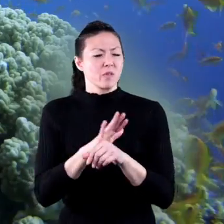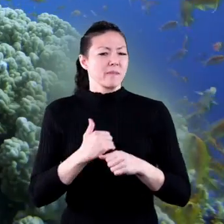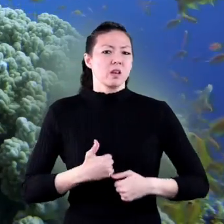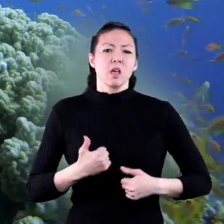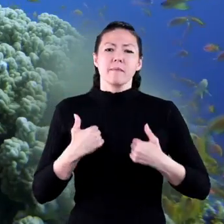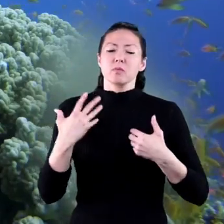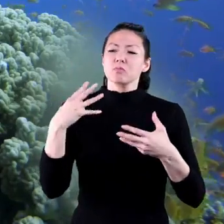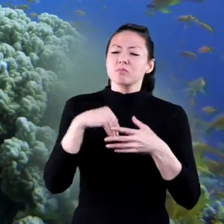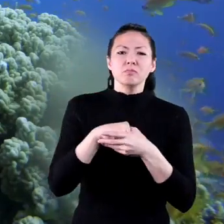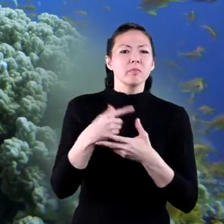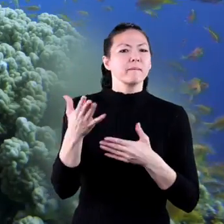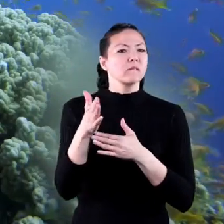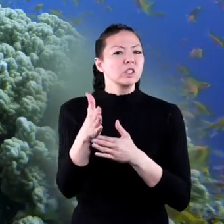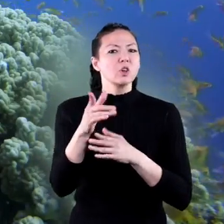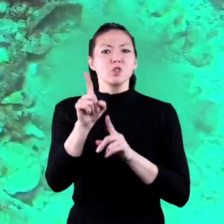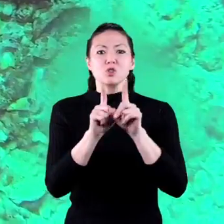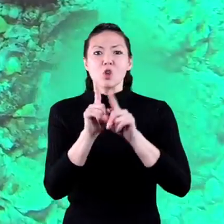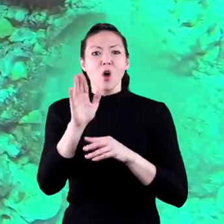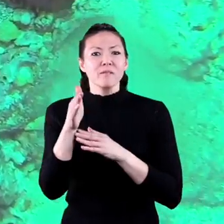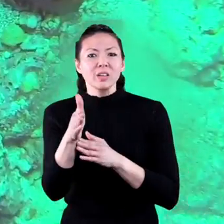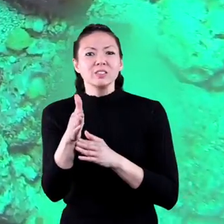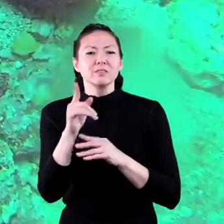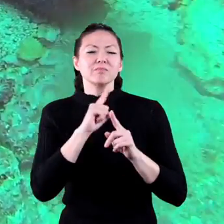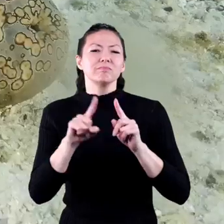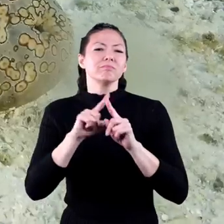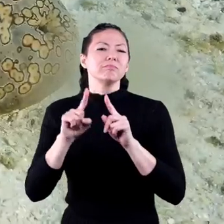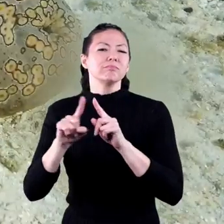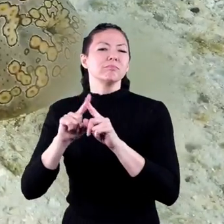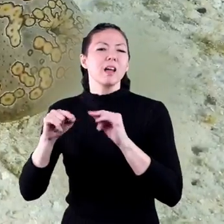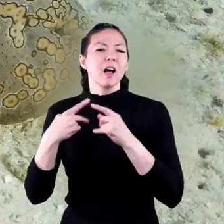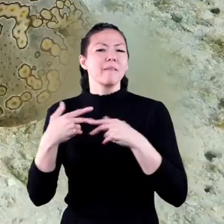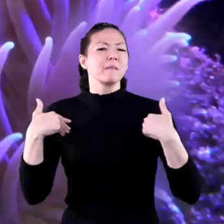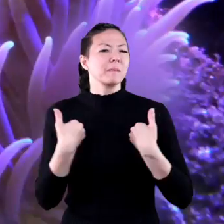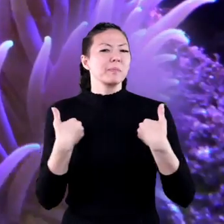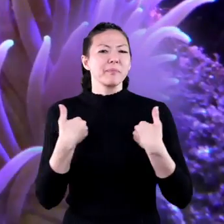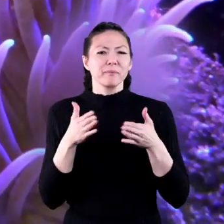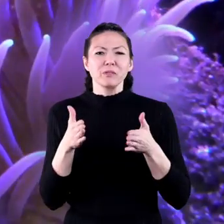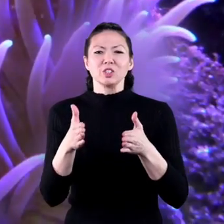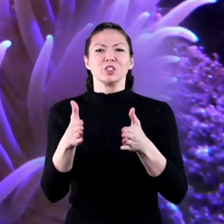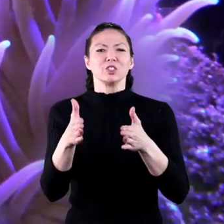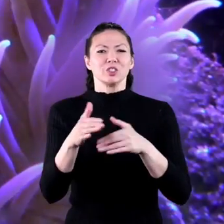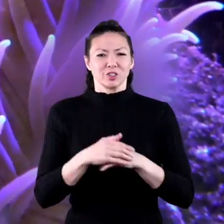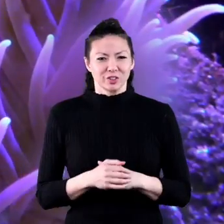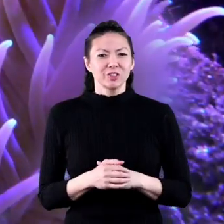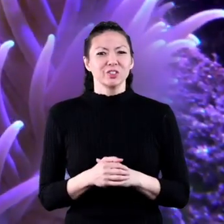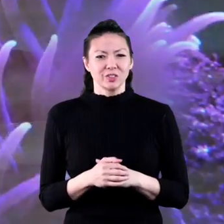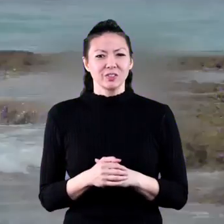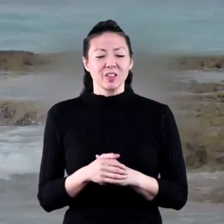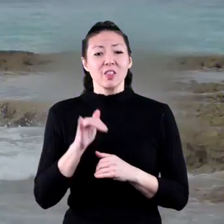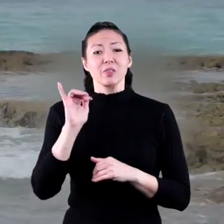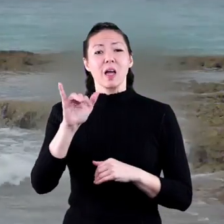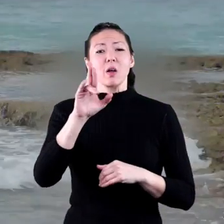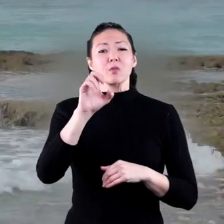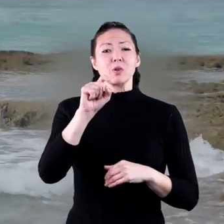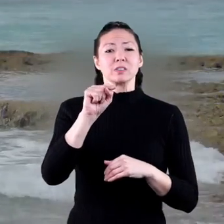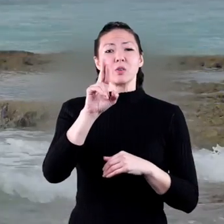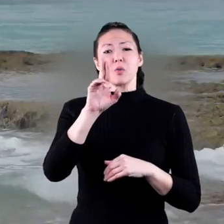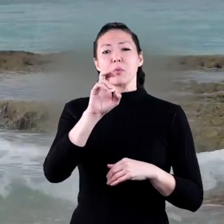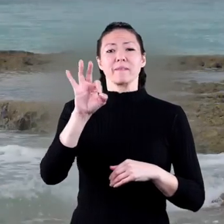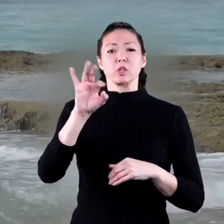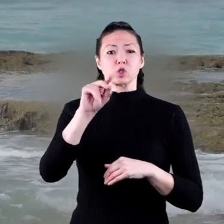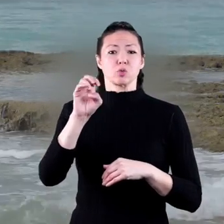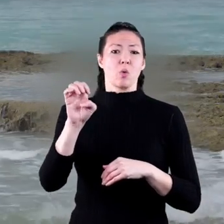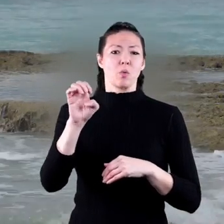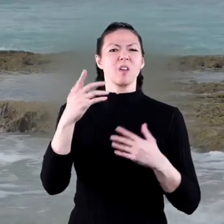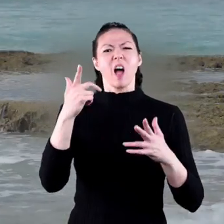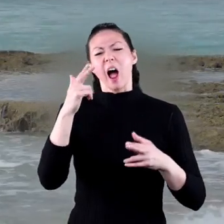of life that includes fish, starfish, sea cucumbers, and anemones. The crest reef zone is